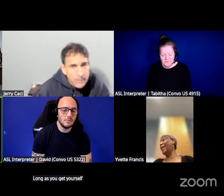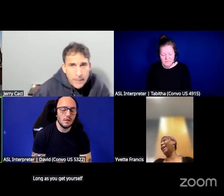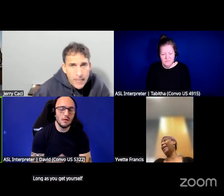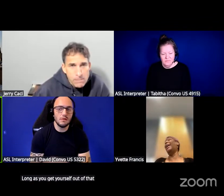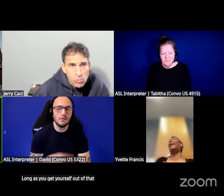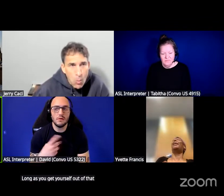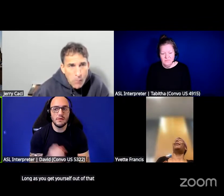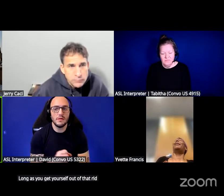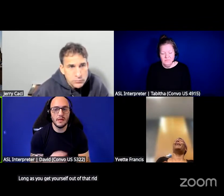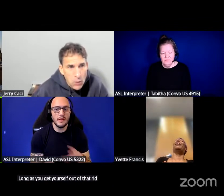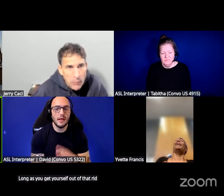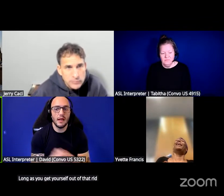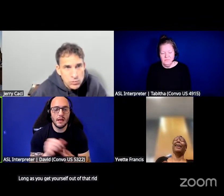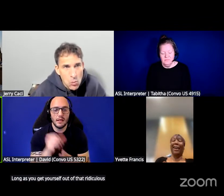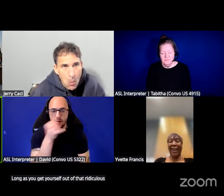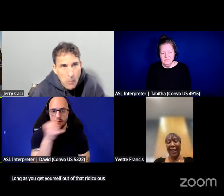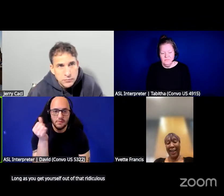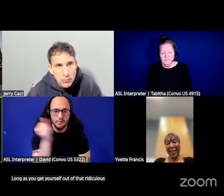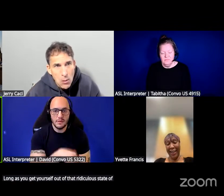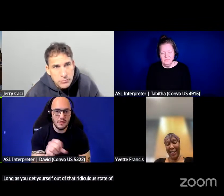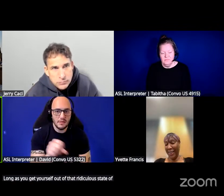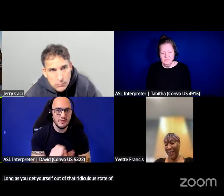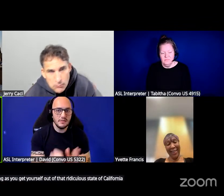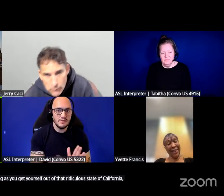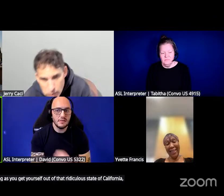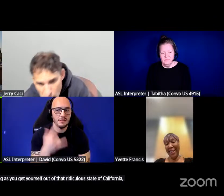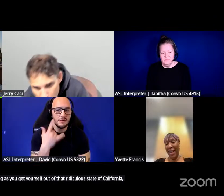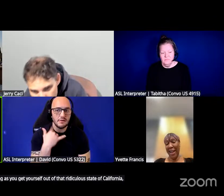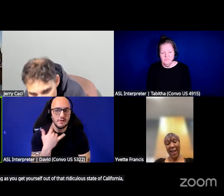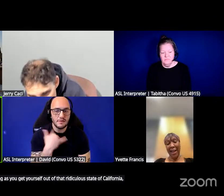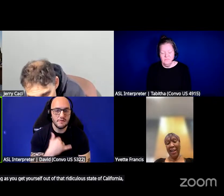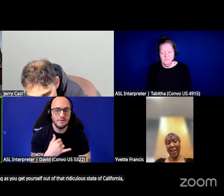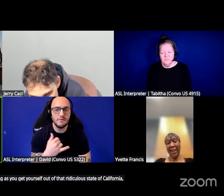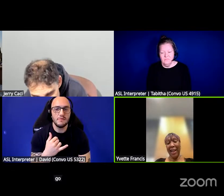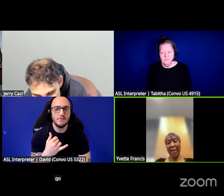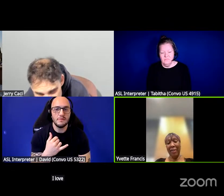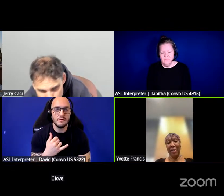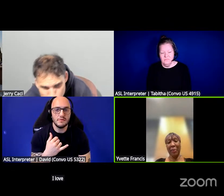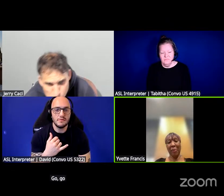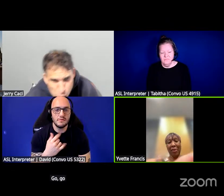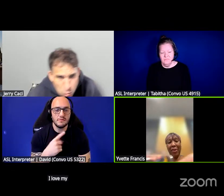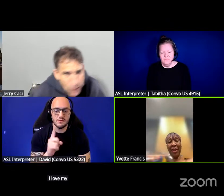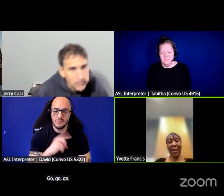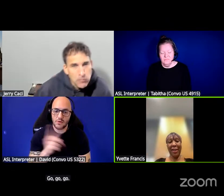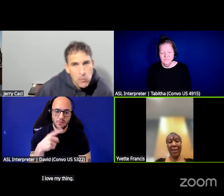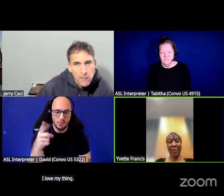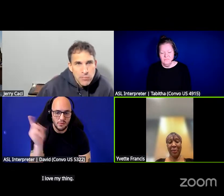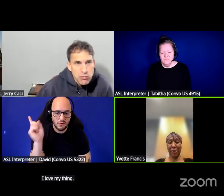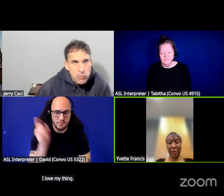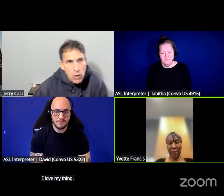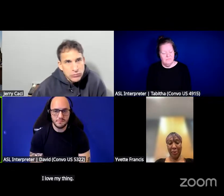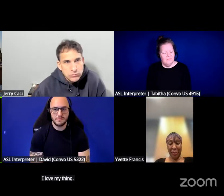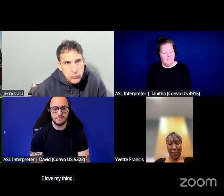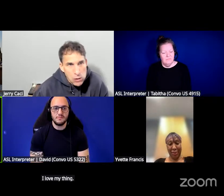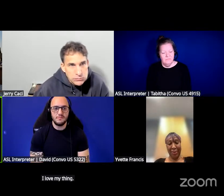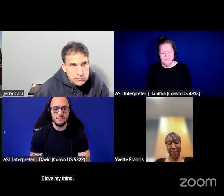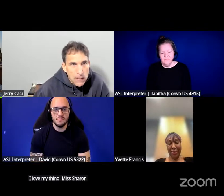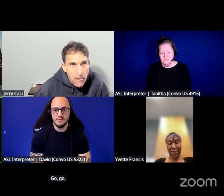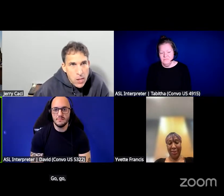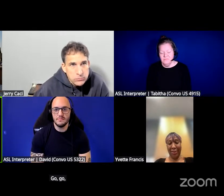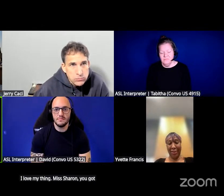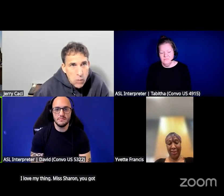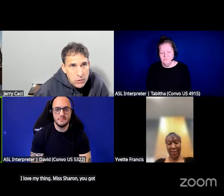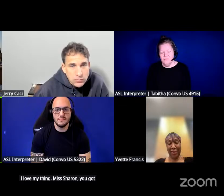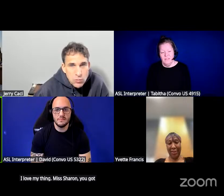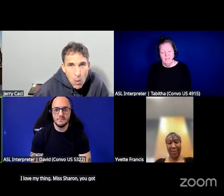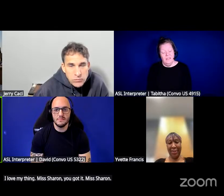that ridiculous state of California, I love go, my state. go, go, Miss go, go, Sharon, go. Miss